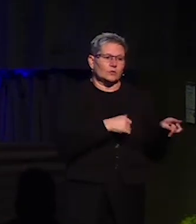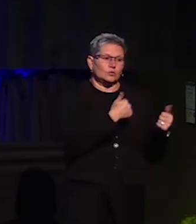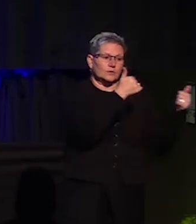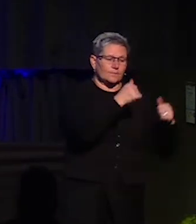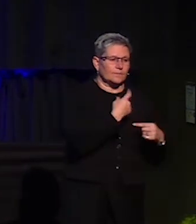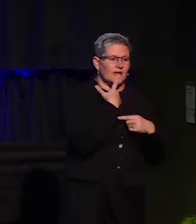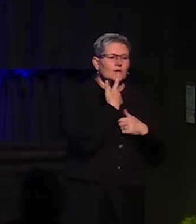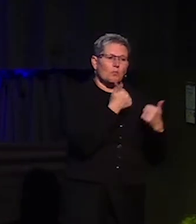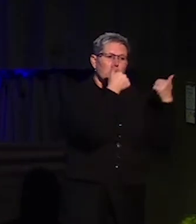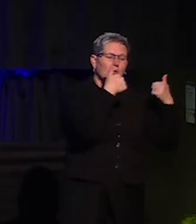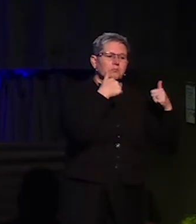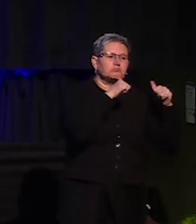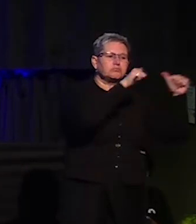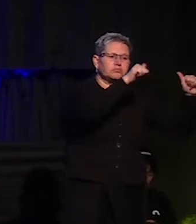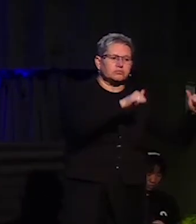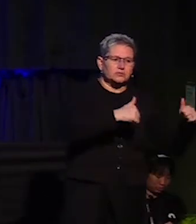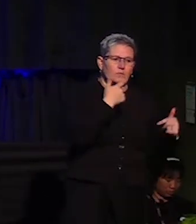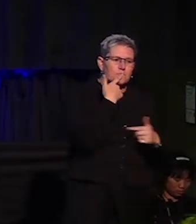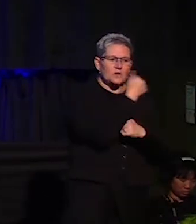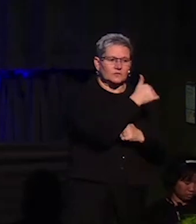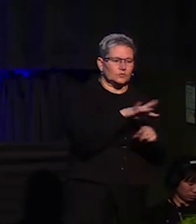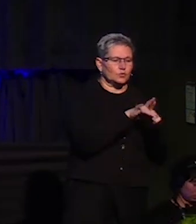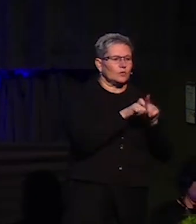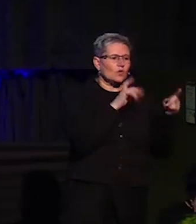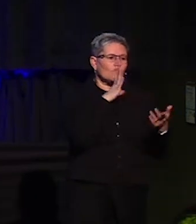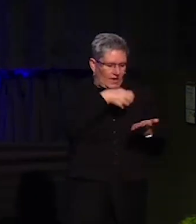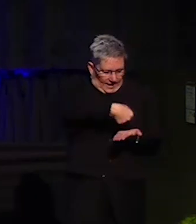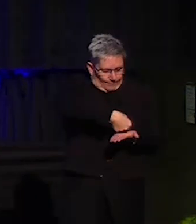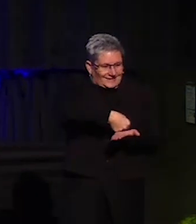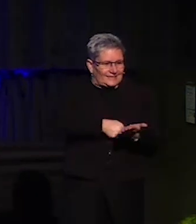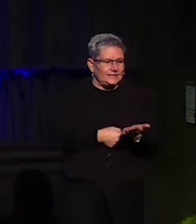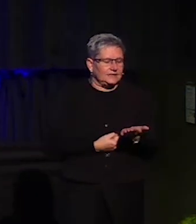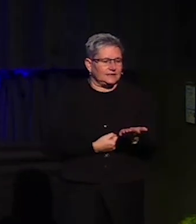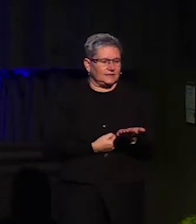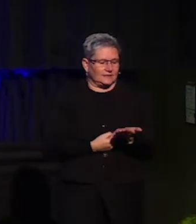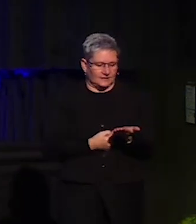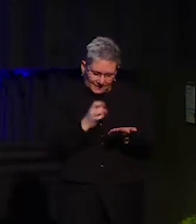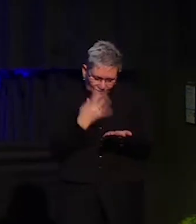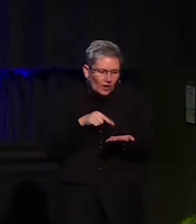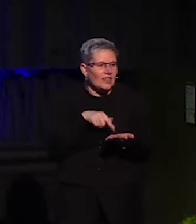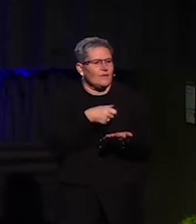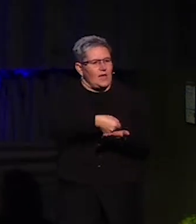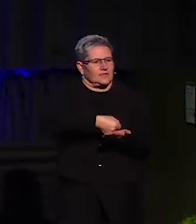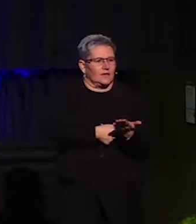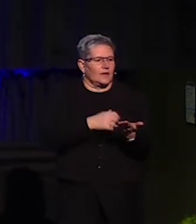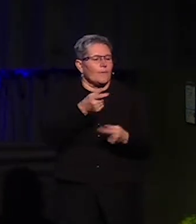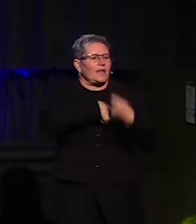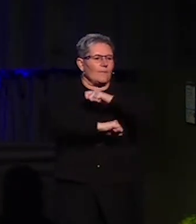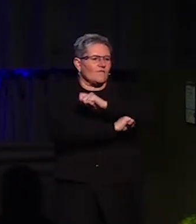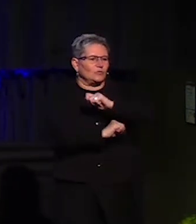Vanilla is also a template for infinite flavours. I said that's where it starts from, but vanilla becomes a